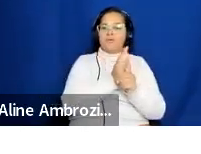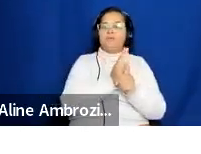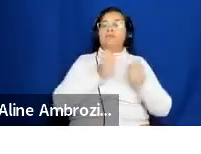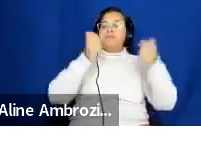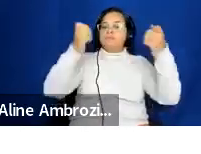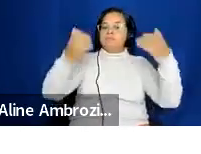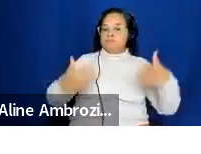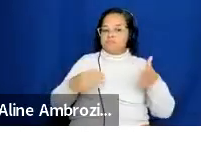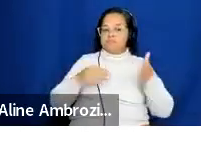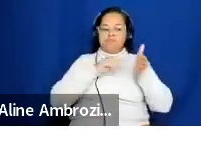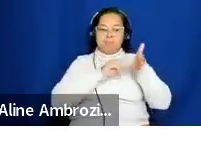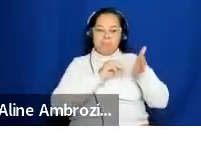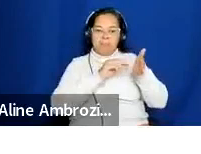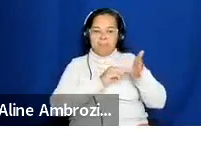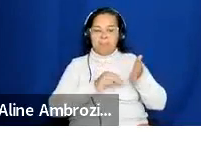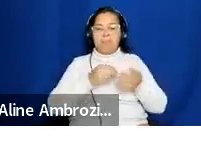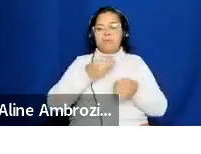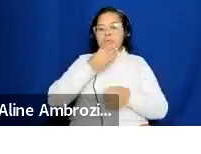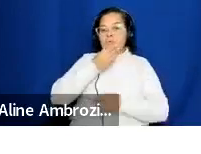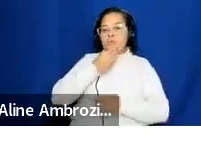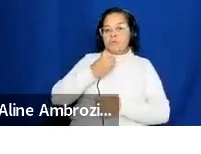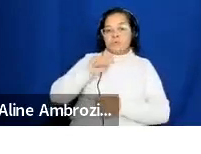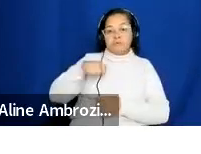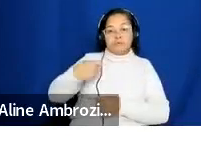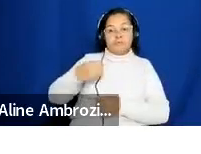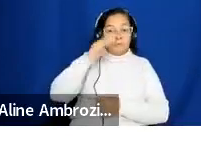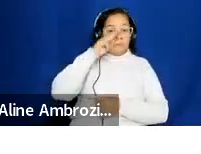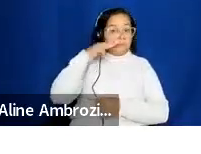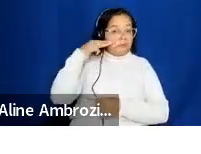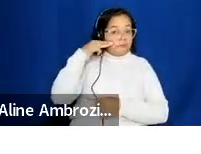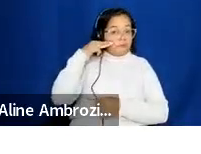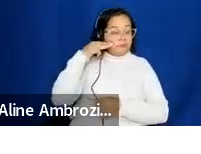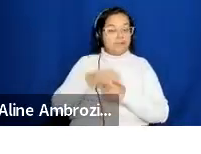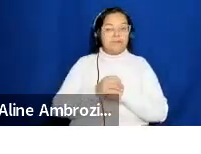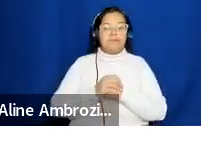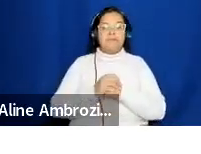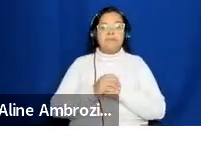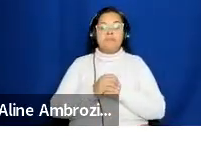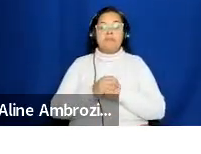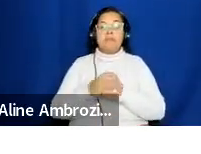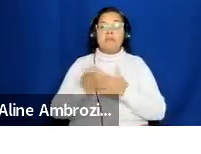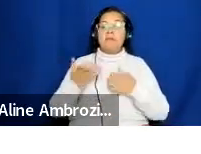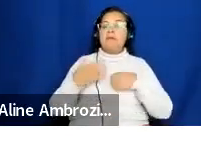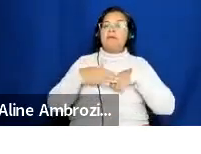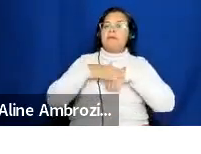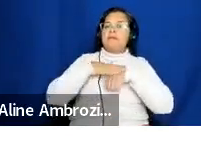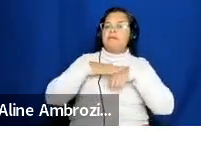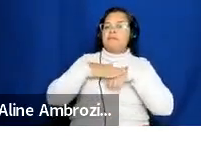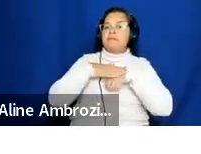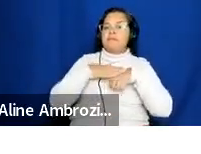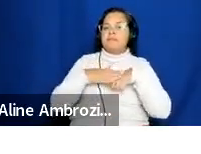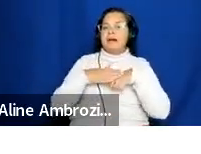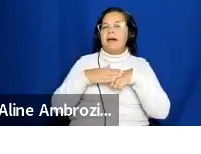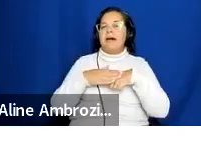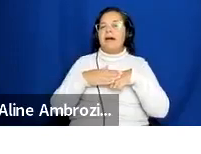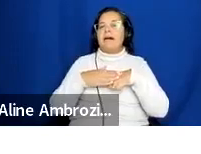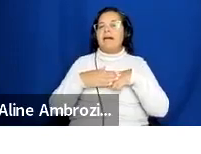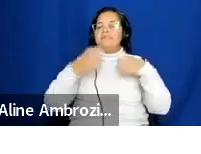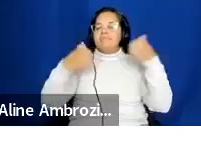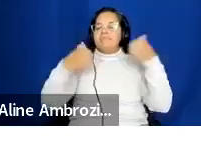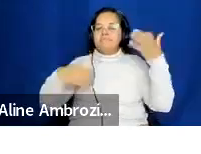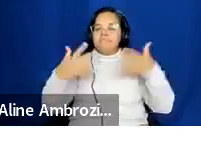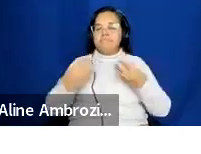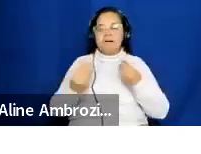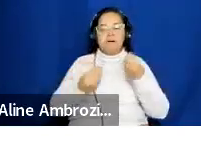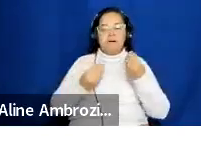I wanted to have a look at those texts in Marx and Engels, but in other authors